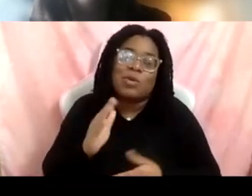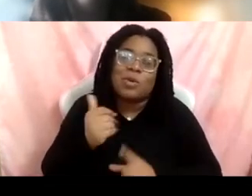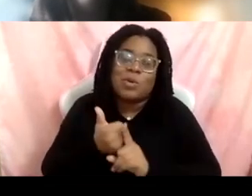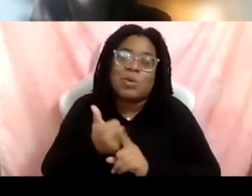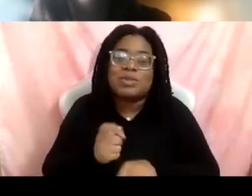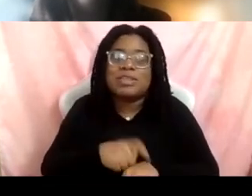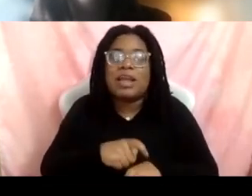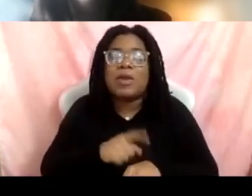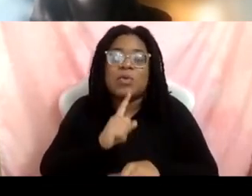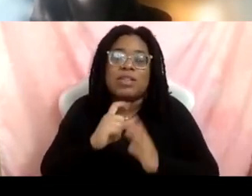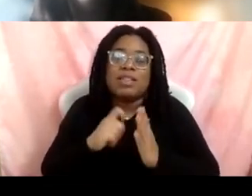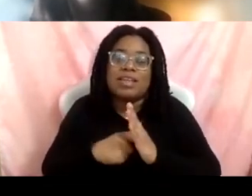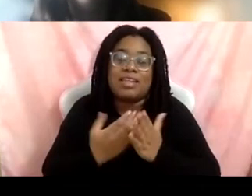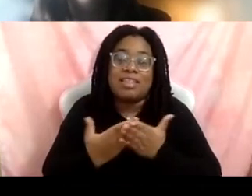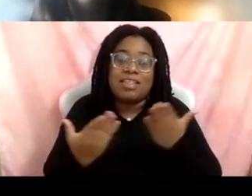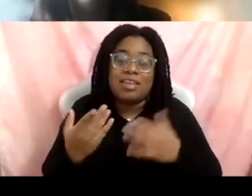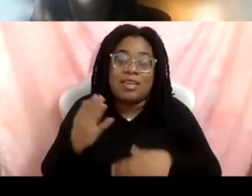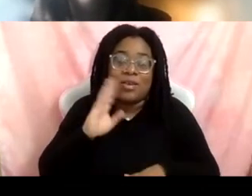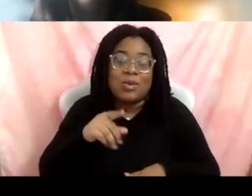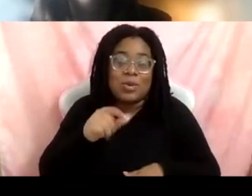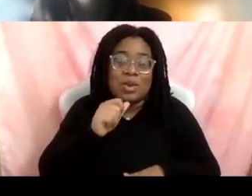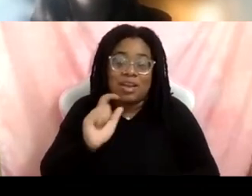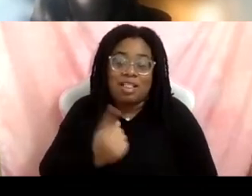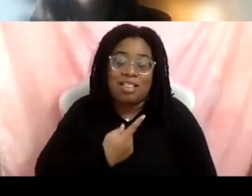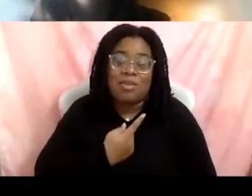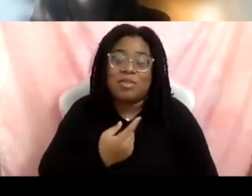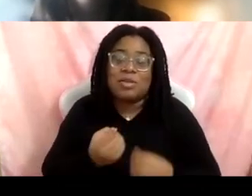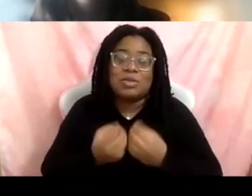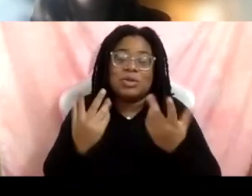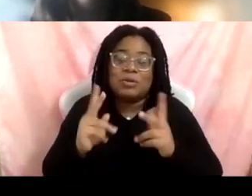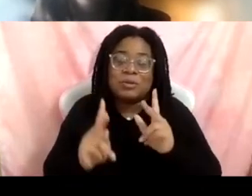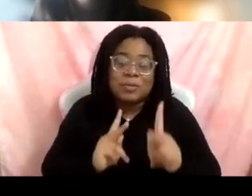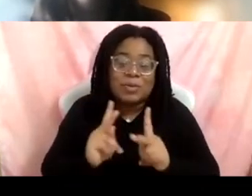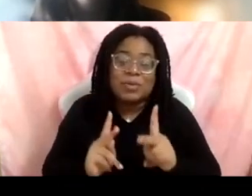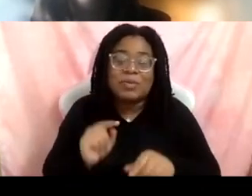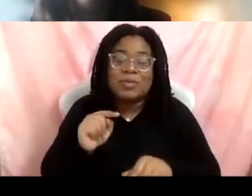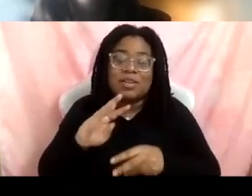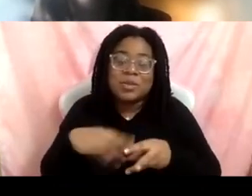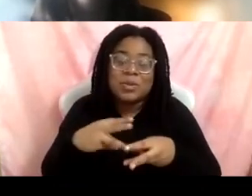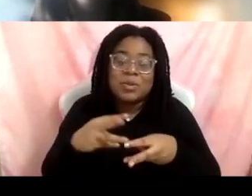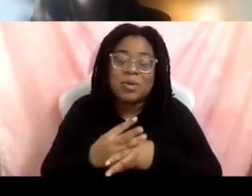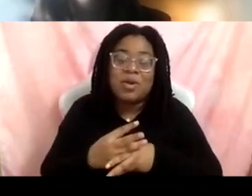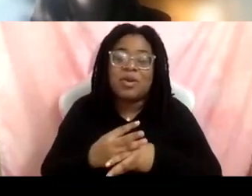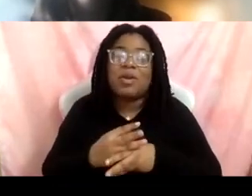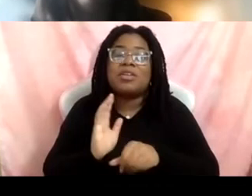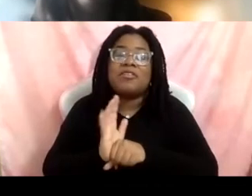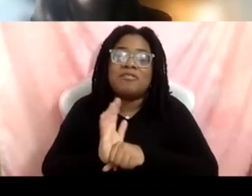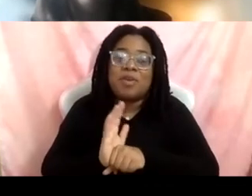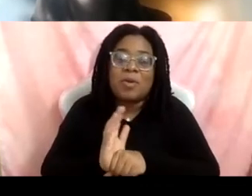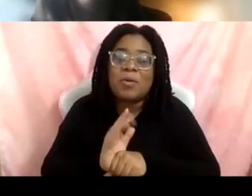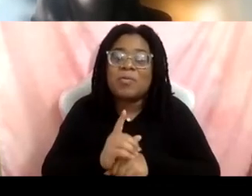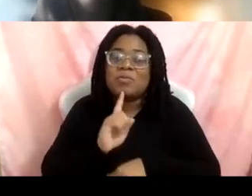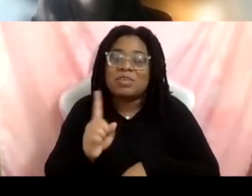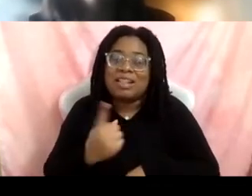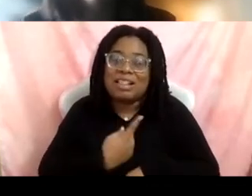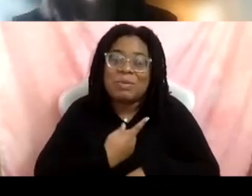a key thing to know is that you are not alone. There's so many people in this world, and filmmaking can be such an arduous and lonely